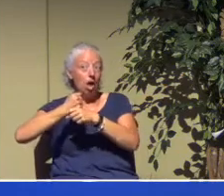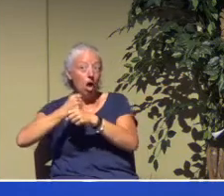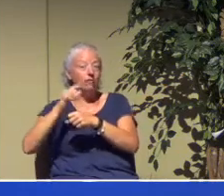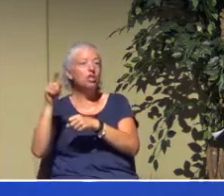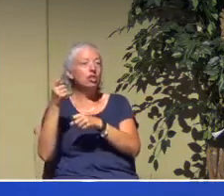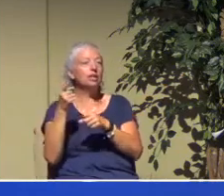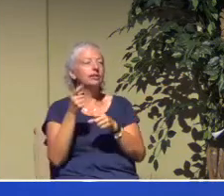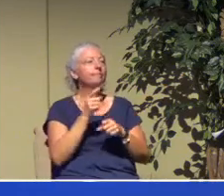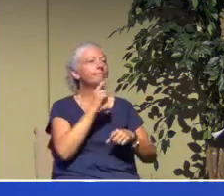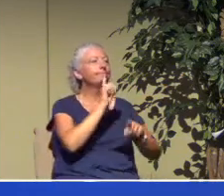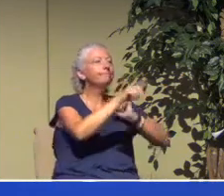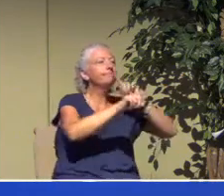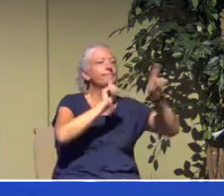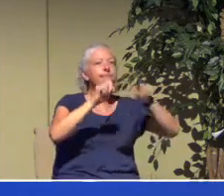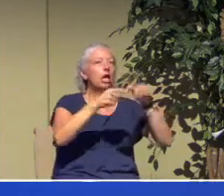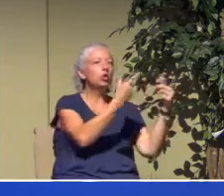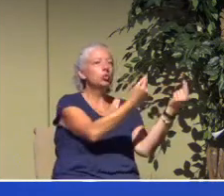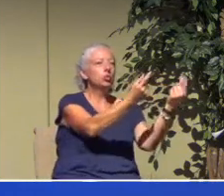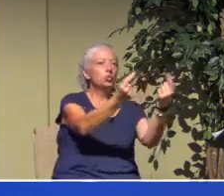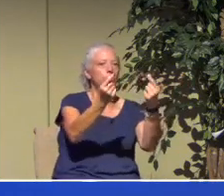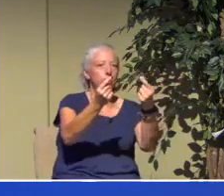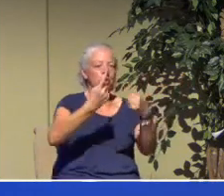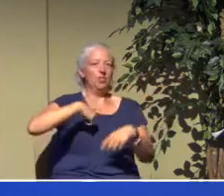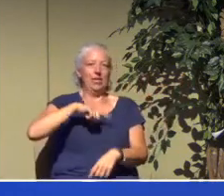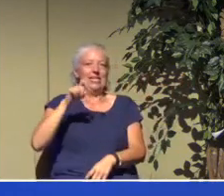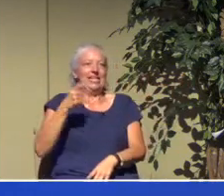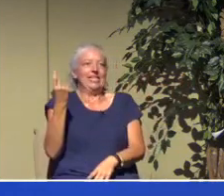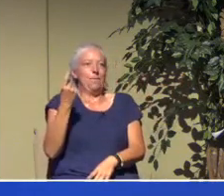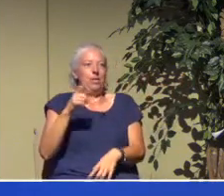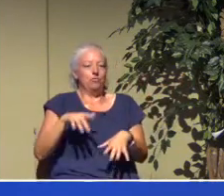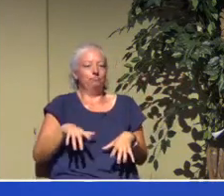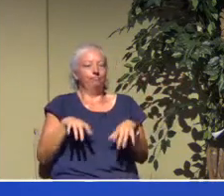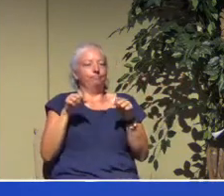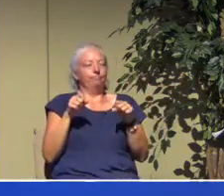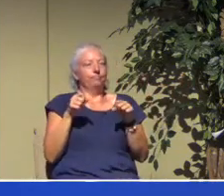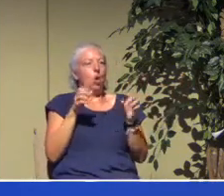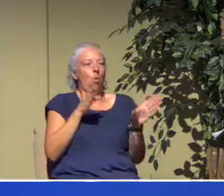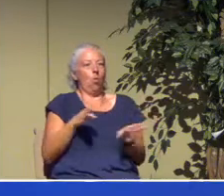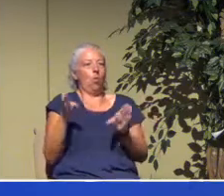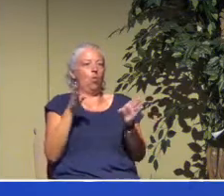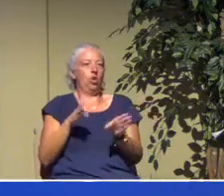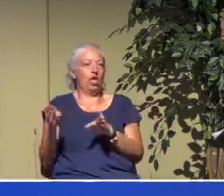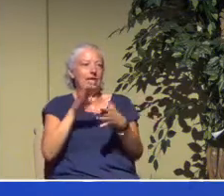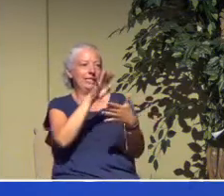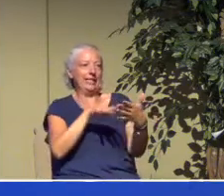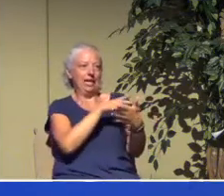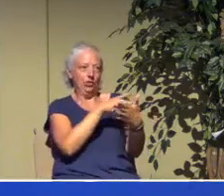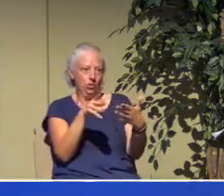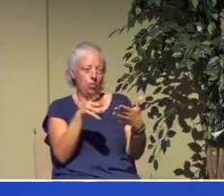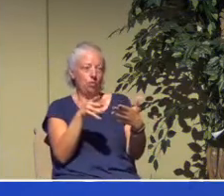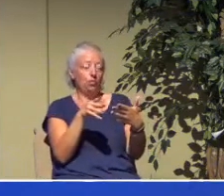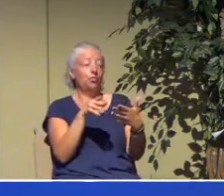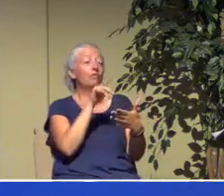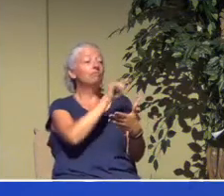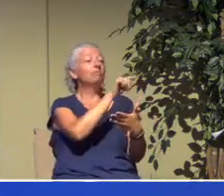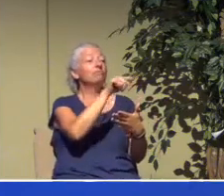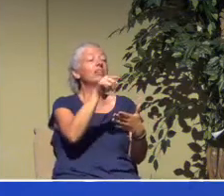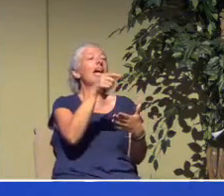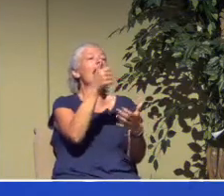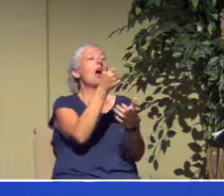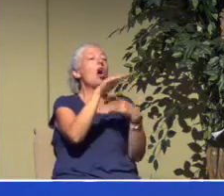organize it. So we need somebody to organize the coffee teams and make sure everybody knows what to